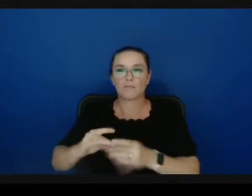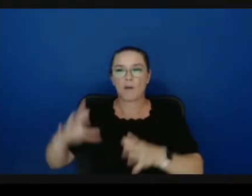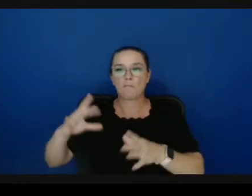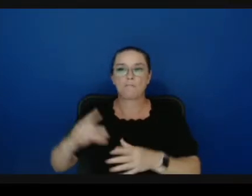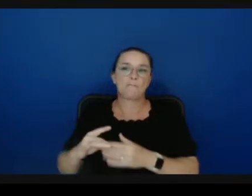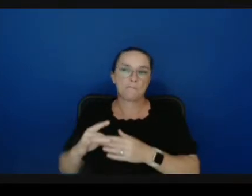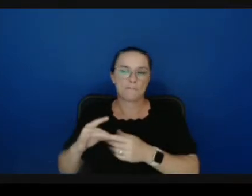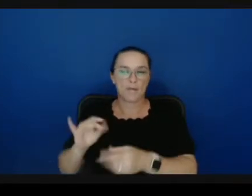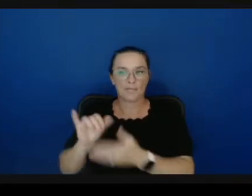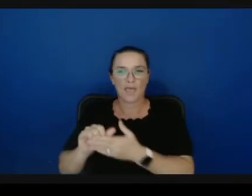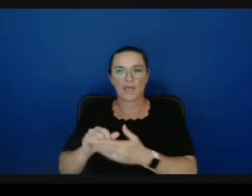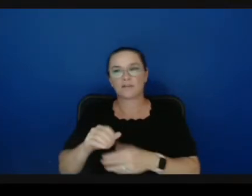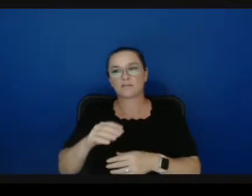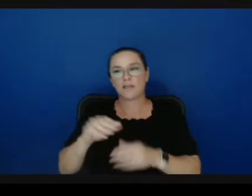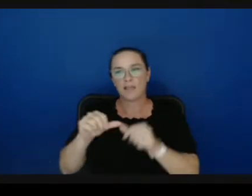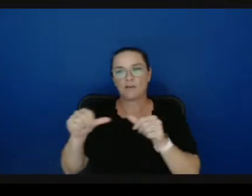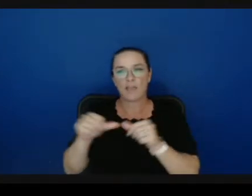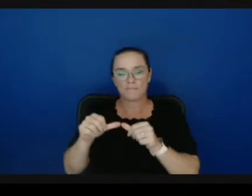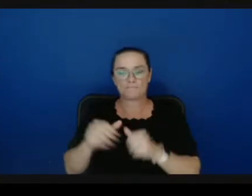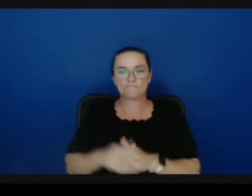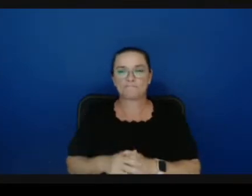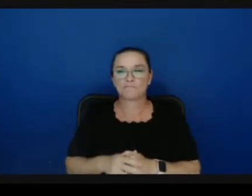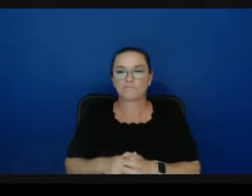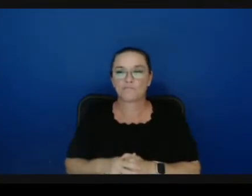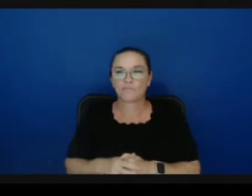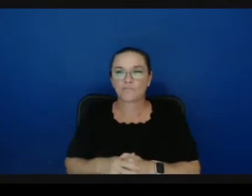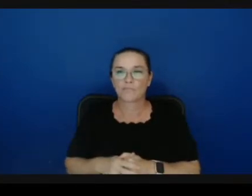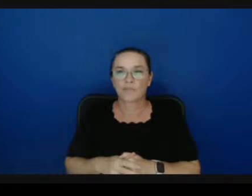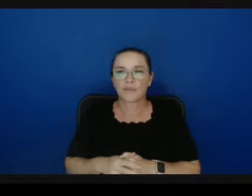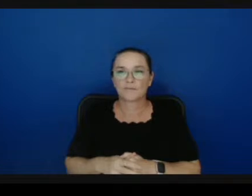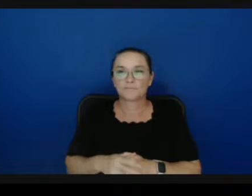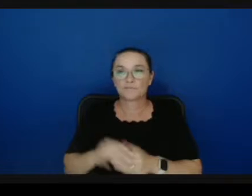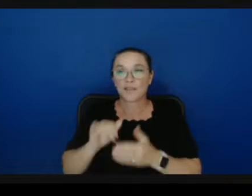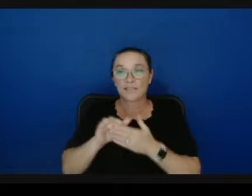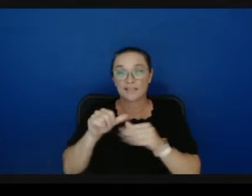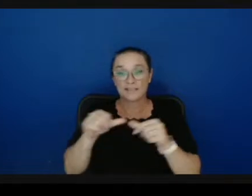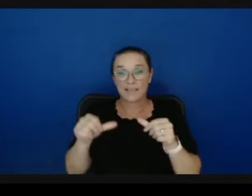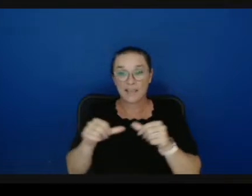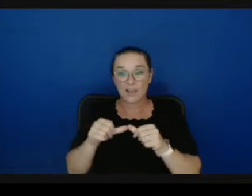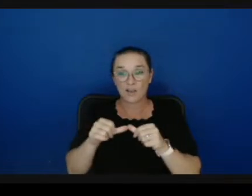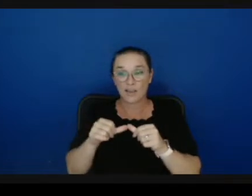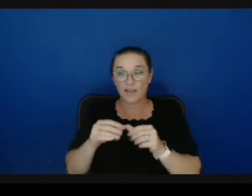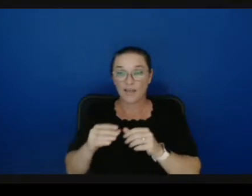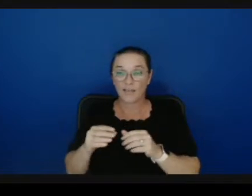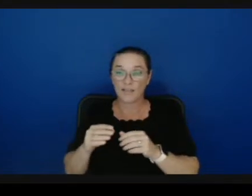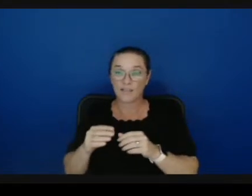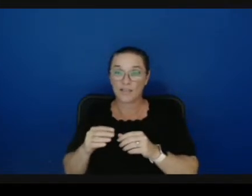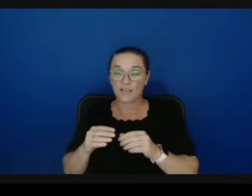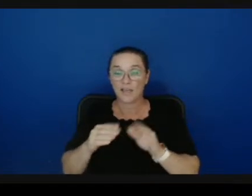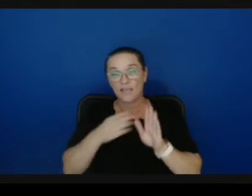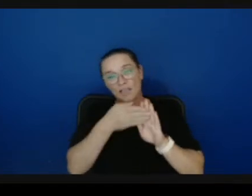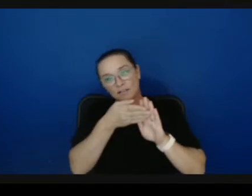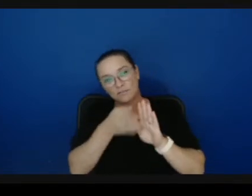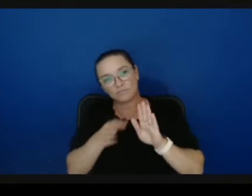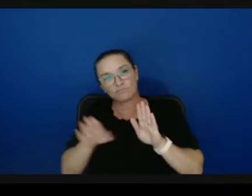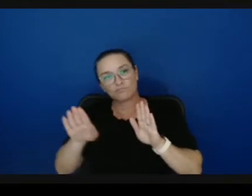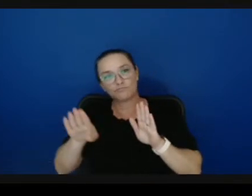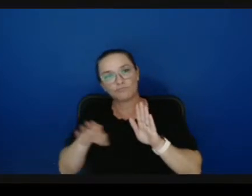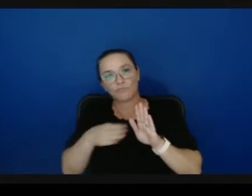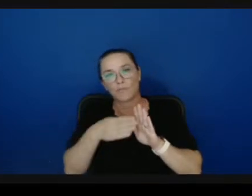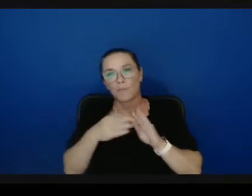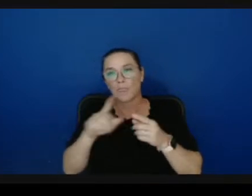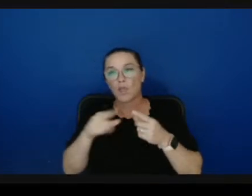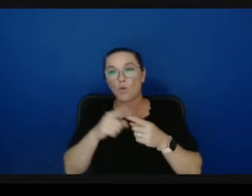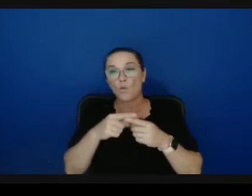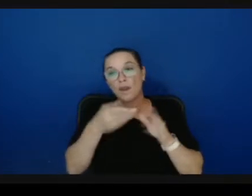south flank now. And this is meaningful because this is the point that's right near this bend. And we know that once magma can make